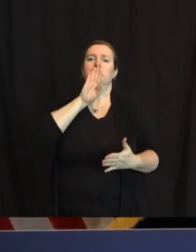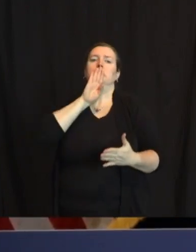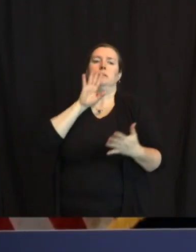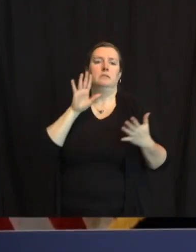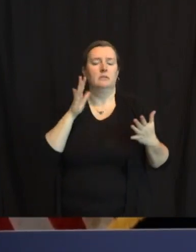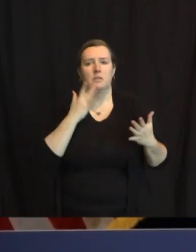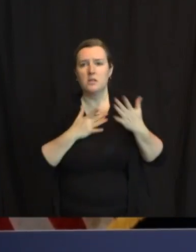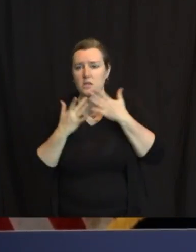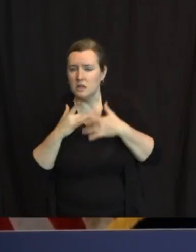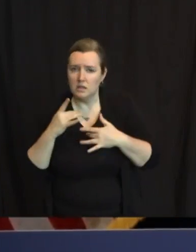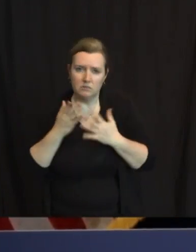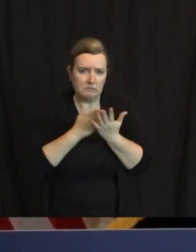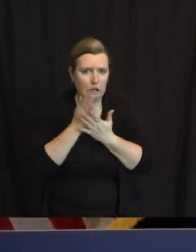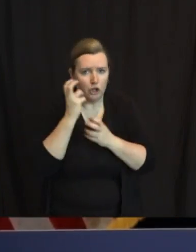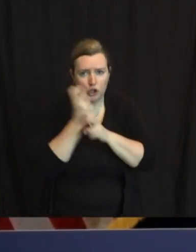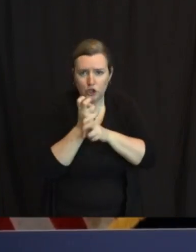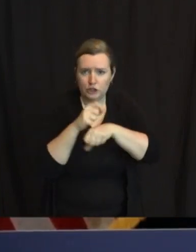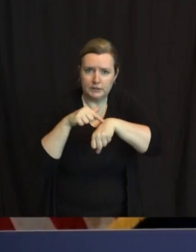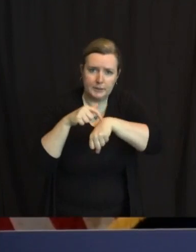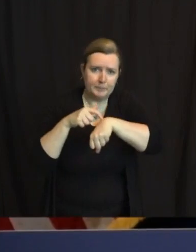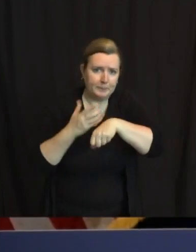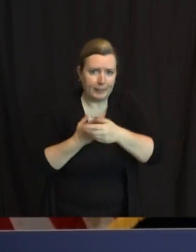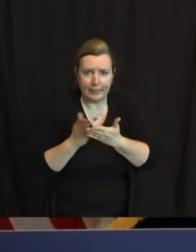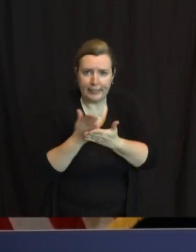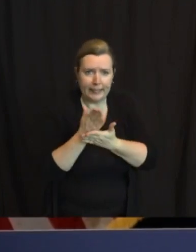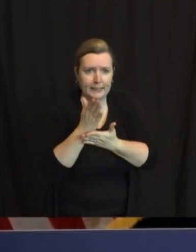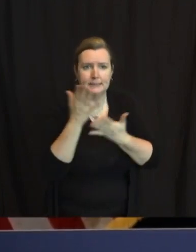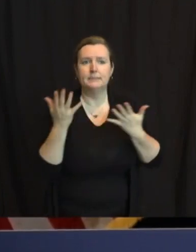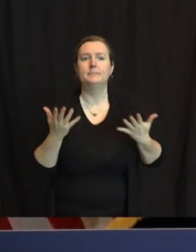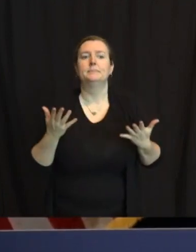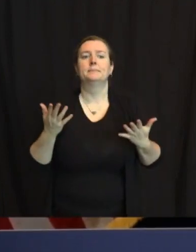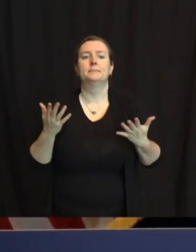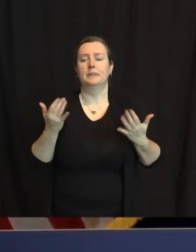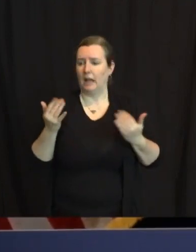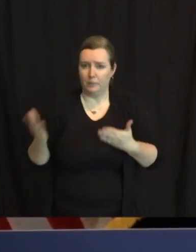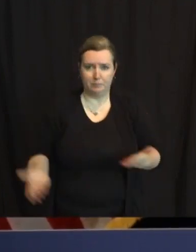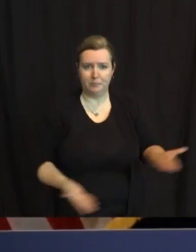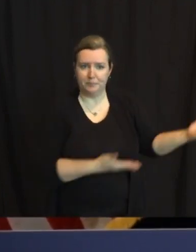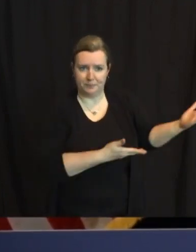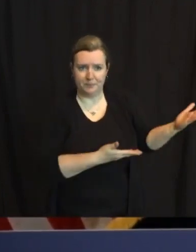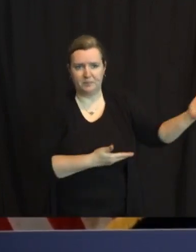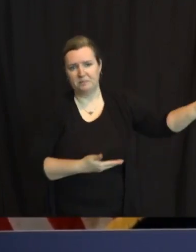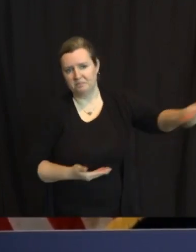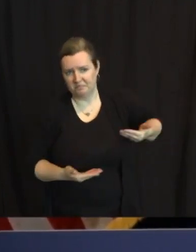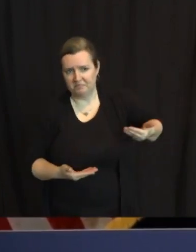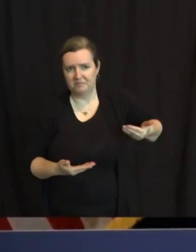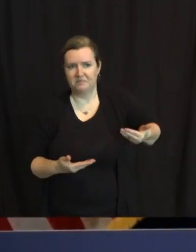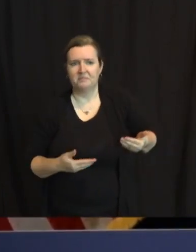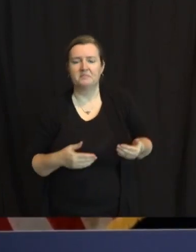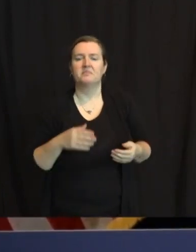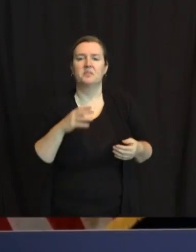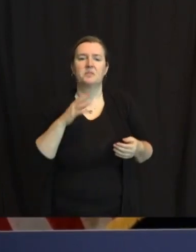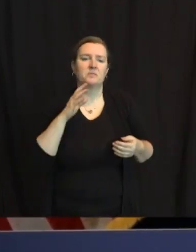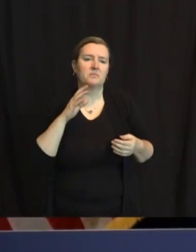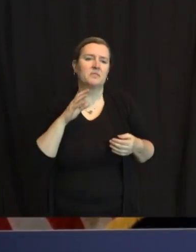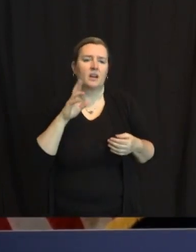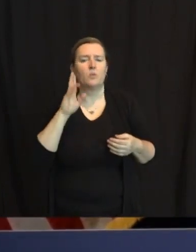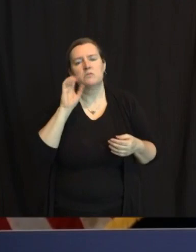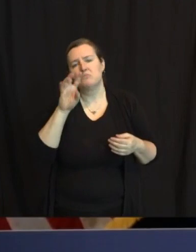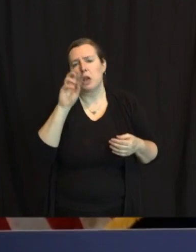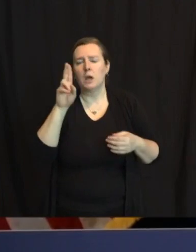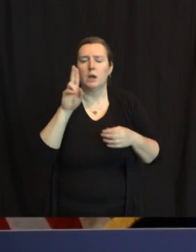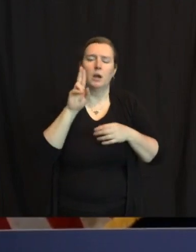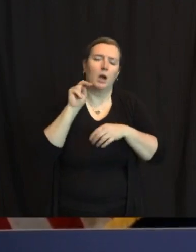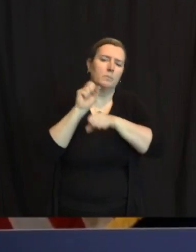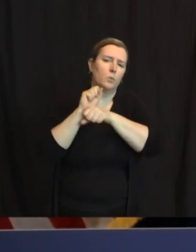they would face. So with that, please help me welcome back and to go through the status of the unemployment insurance claims